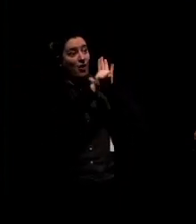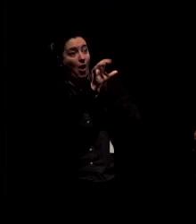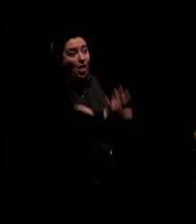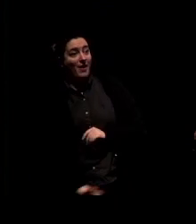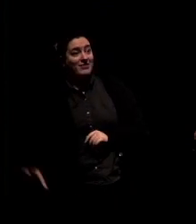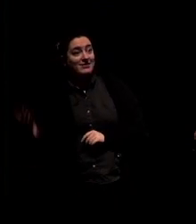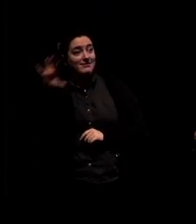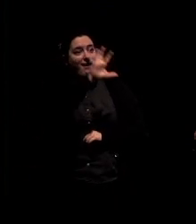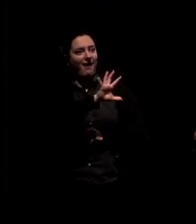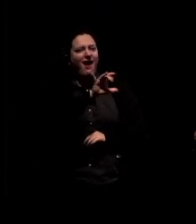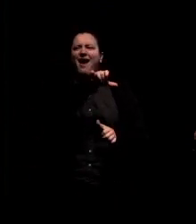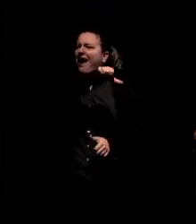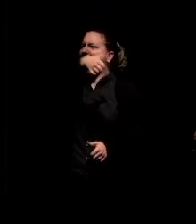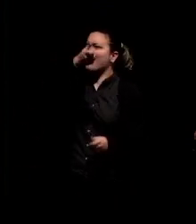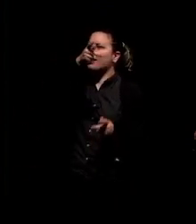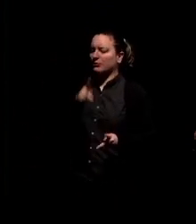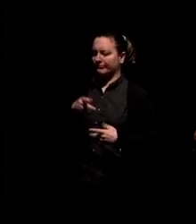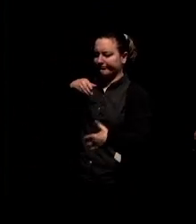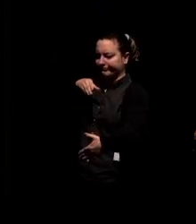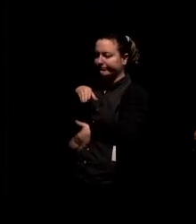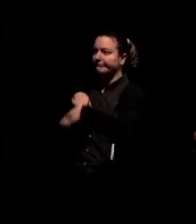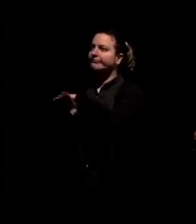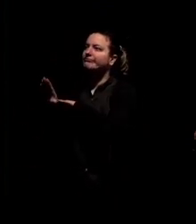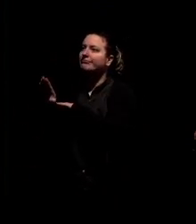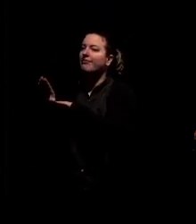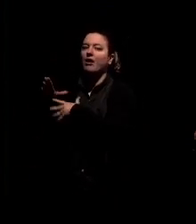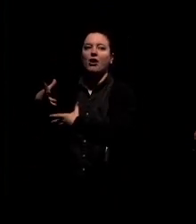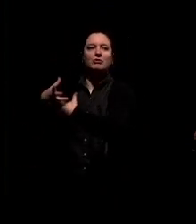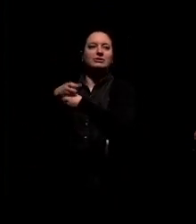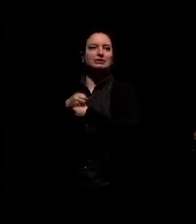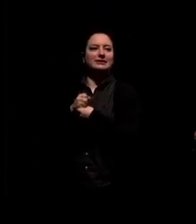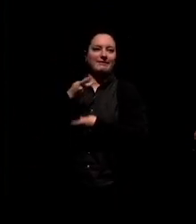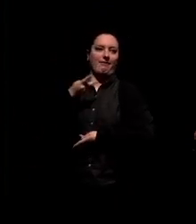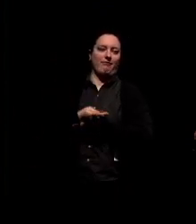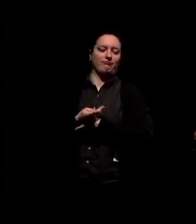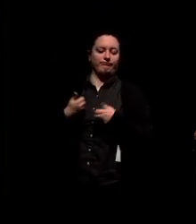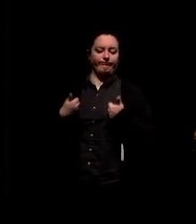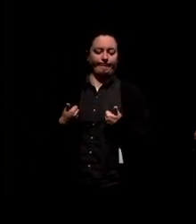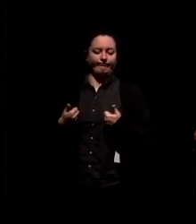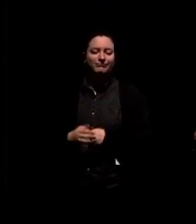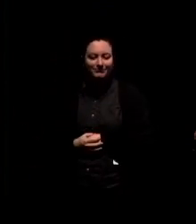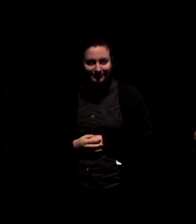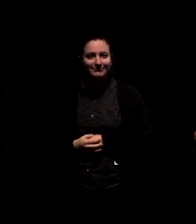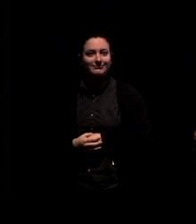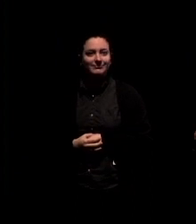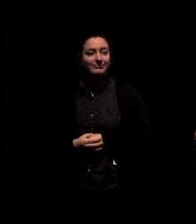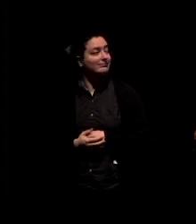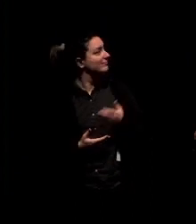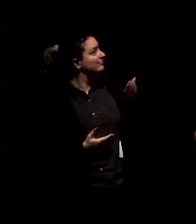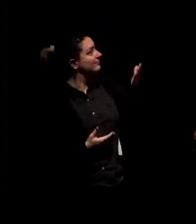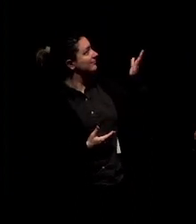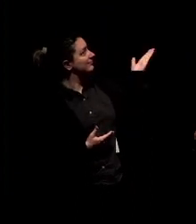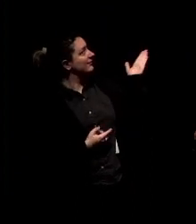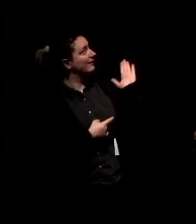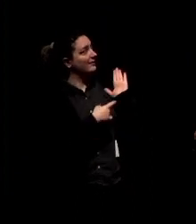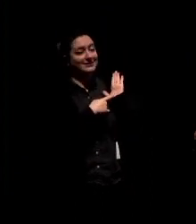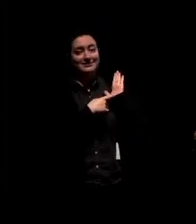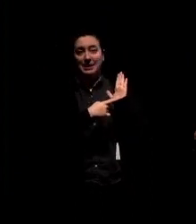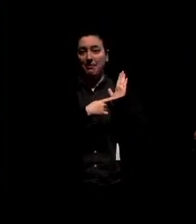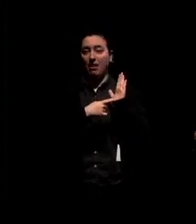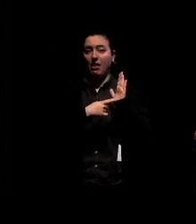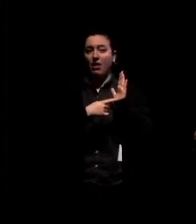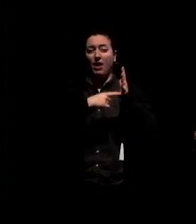and get the high quality care that they need. This is just a sample of the more than 20